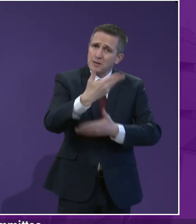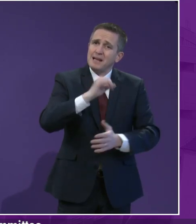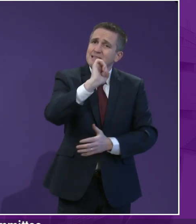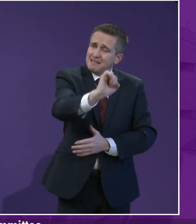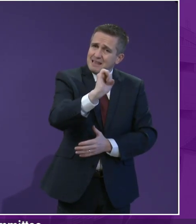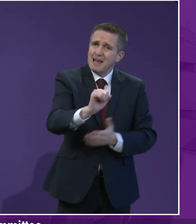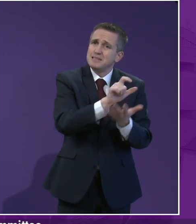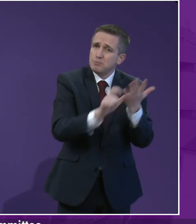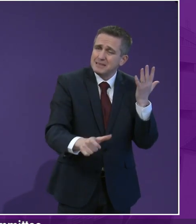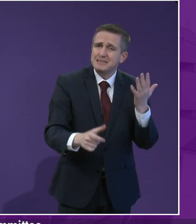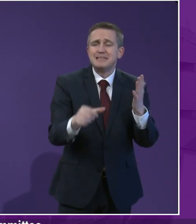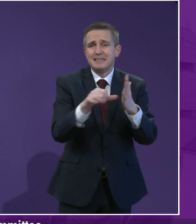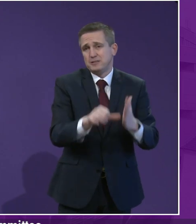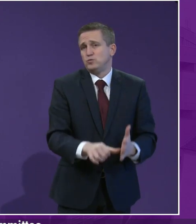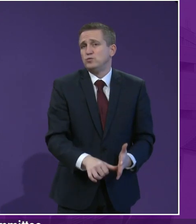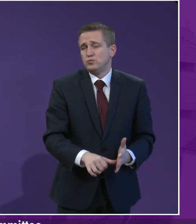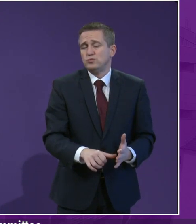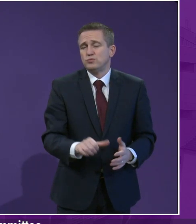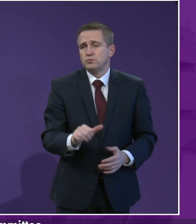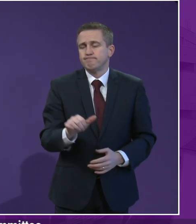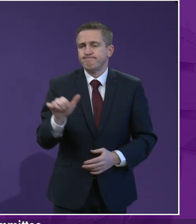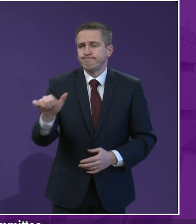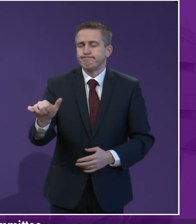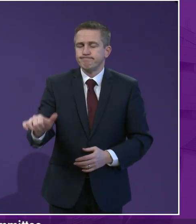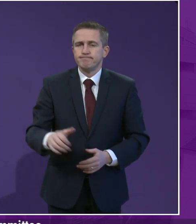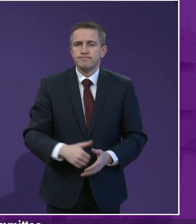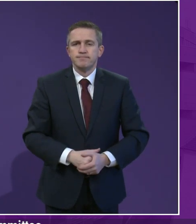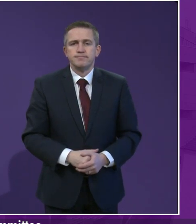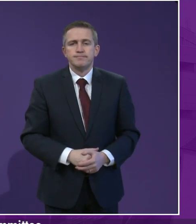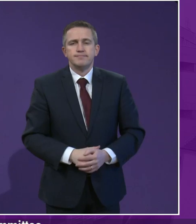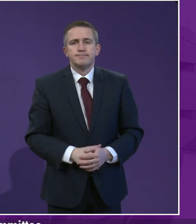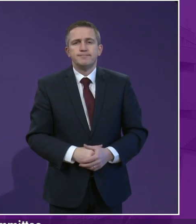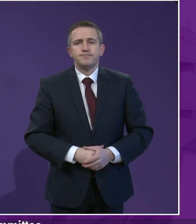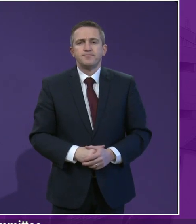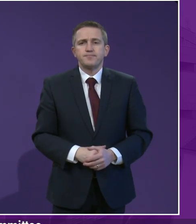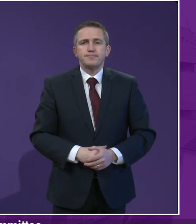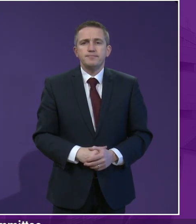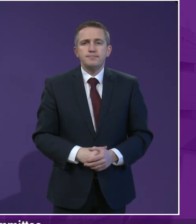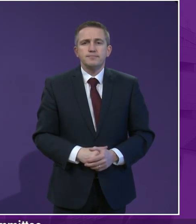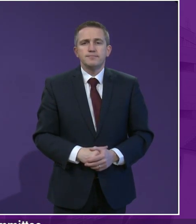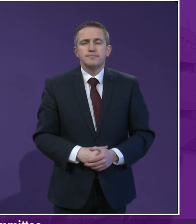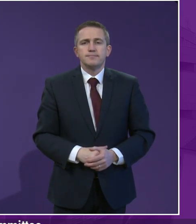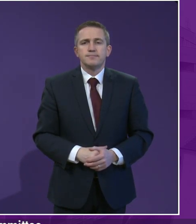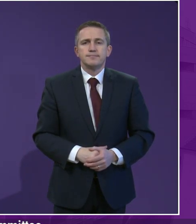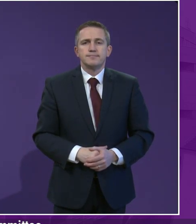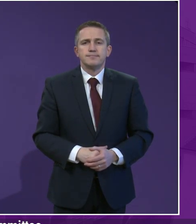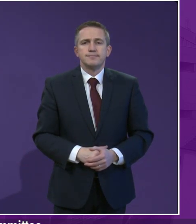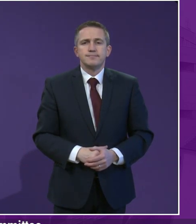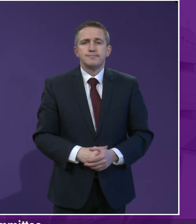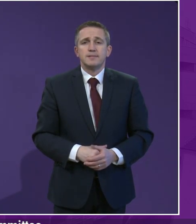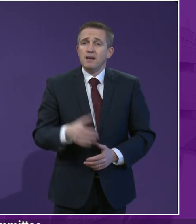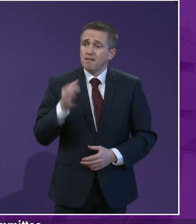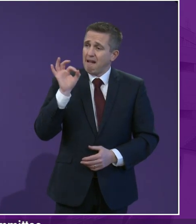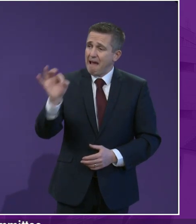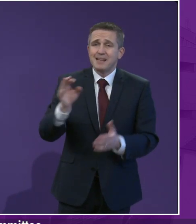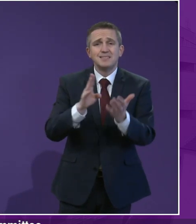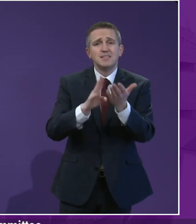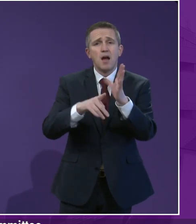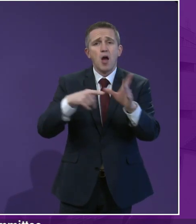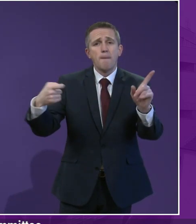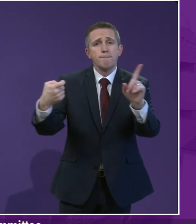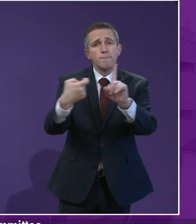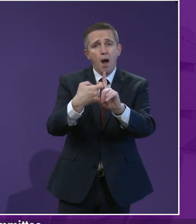an obligation, that's the wrong word. I just feel it's the right thing, that you've got to give them as much time as they need to talk